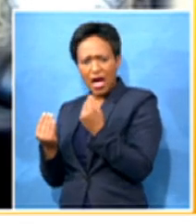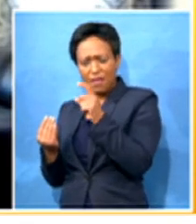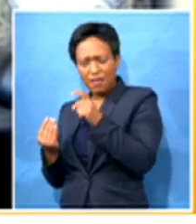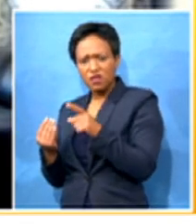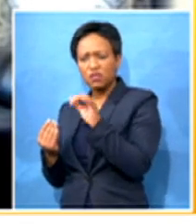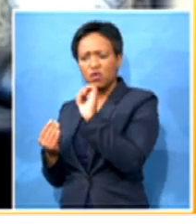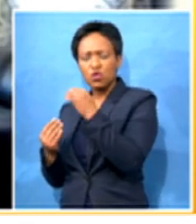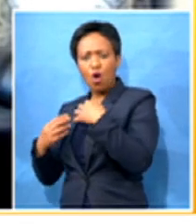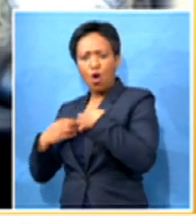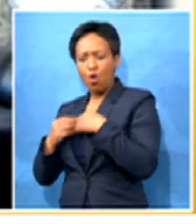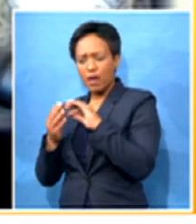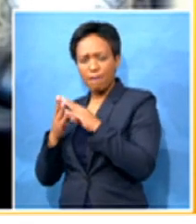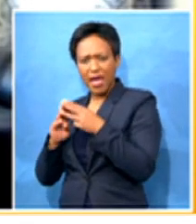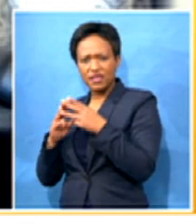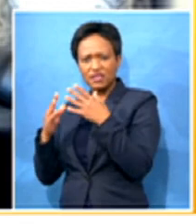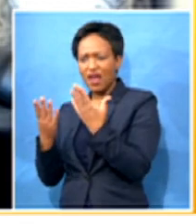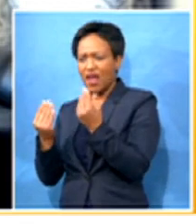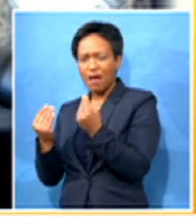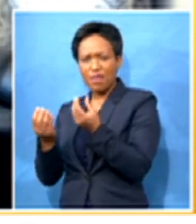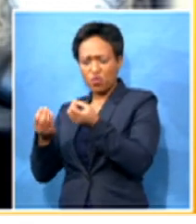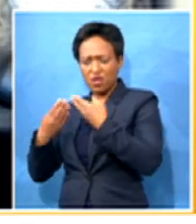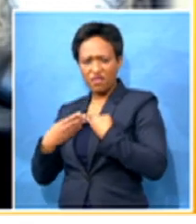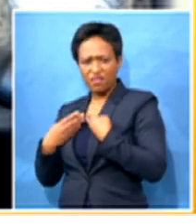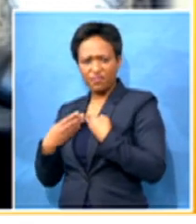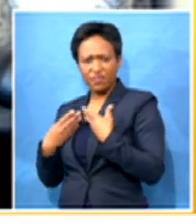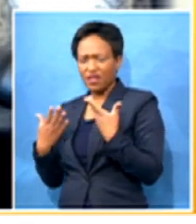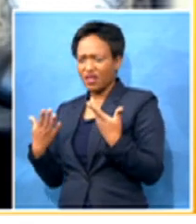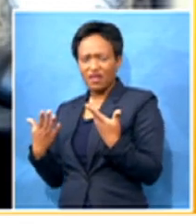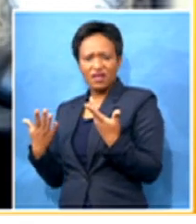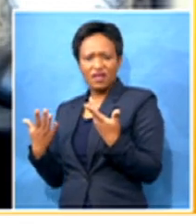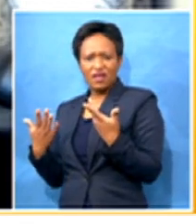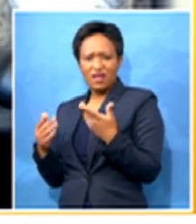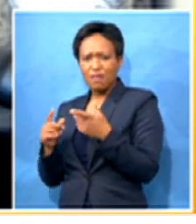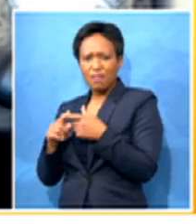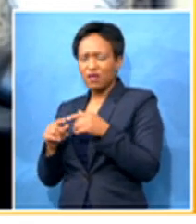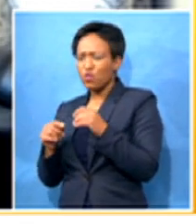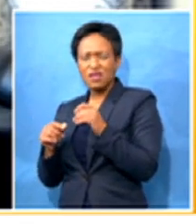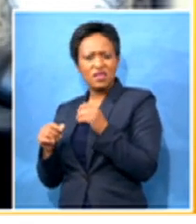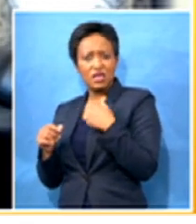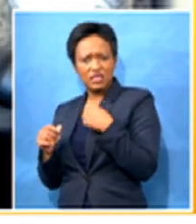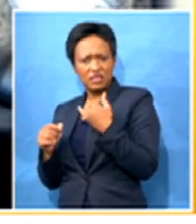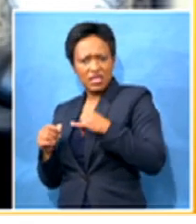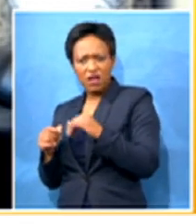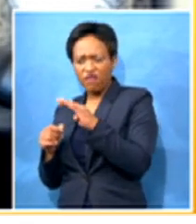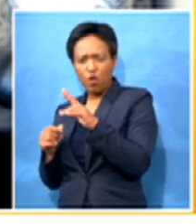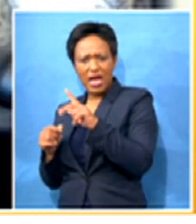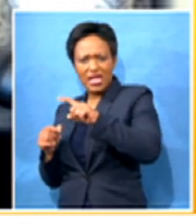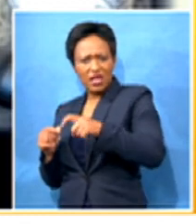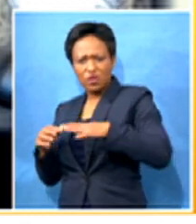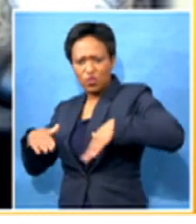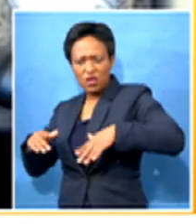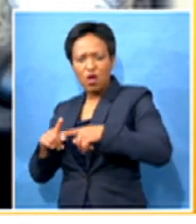own mathematics right now and the numbers you are giving me, we are far way off from 48,000 blankets and why there was a need to